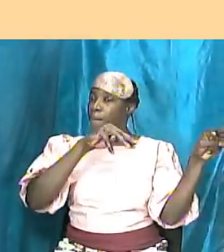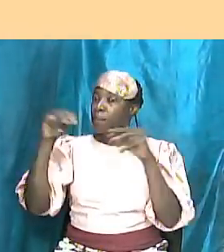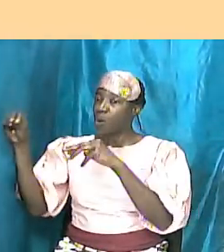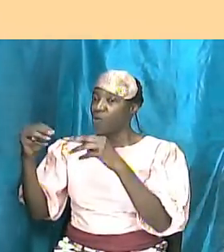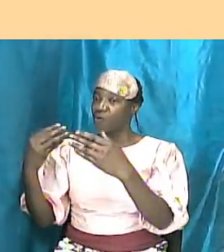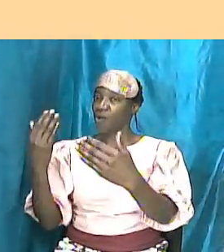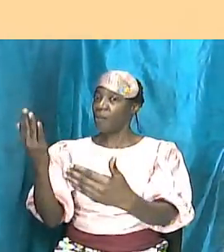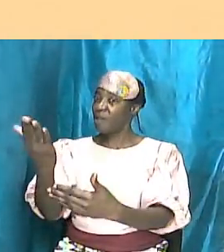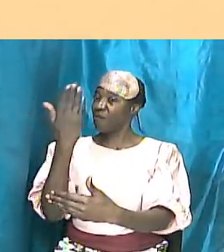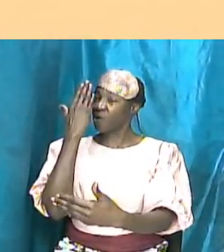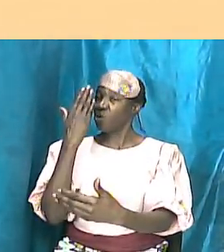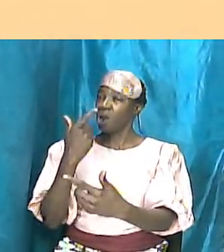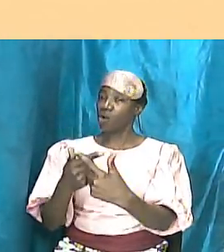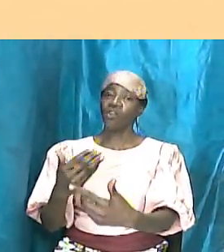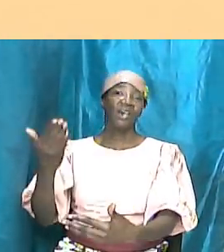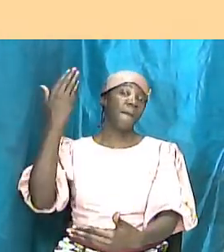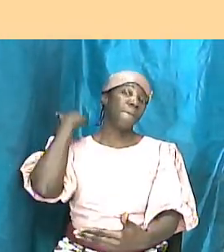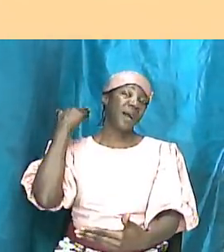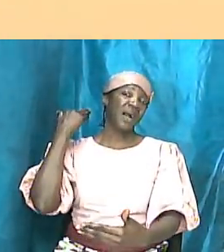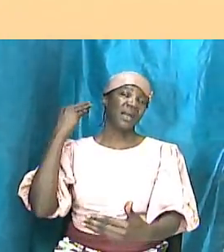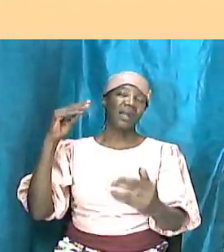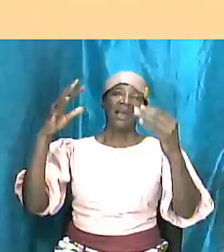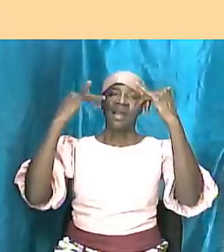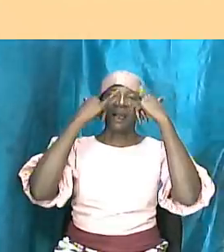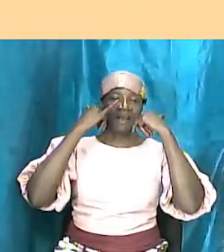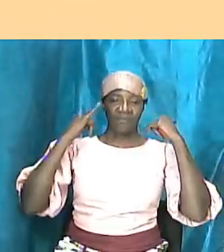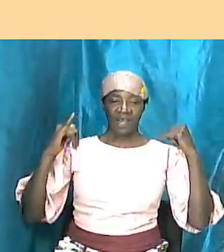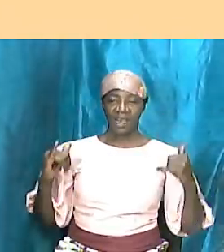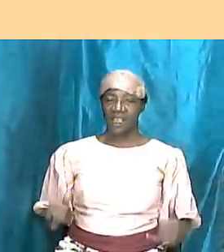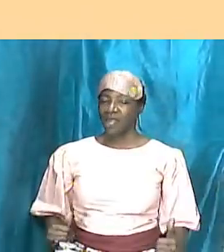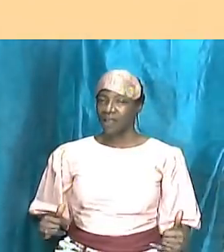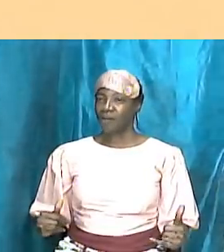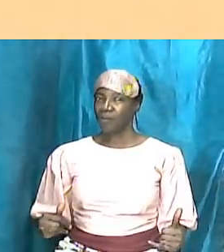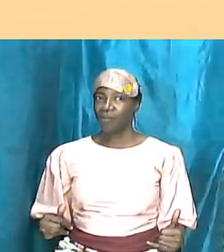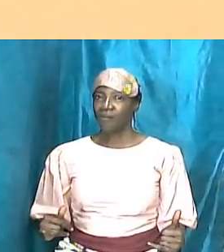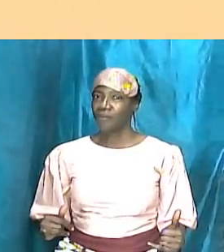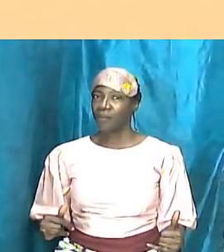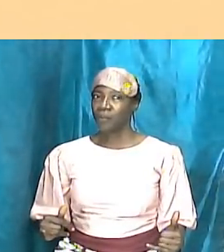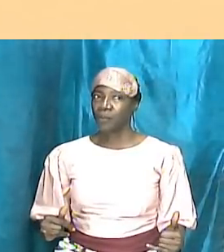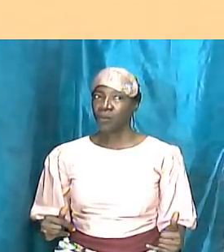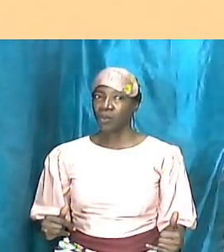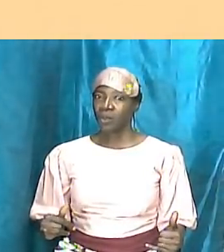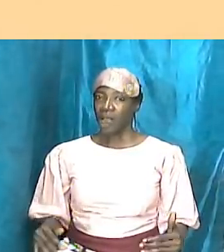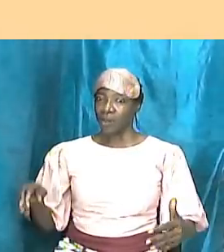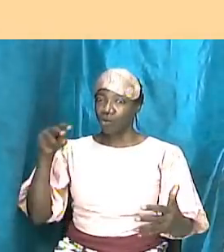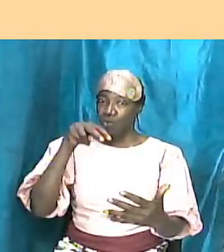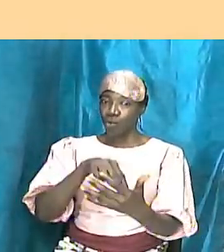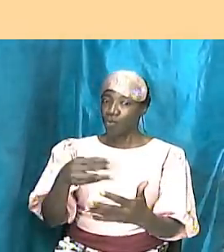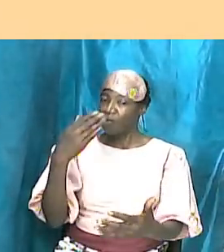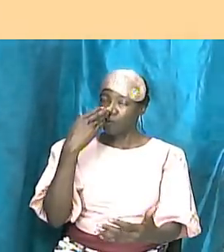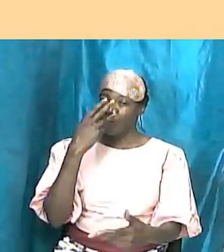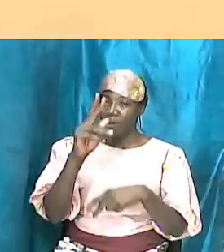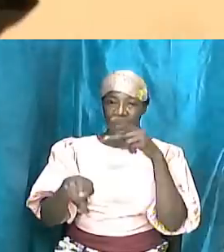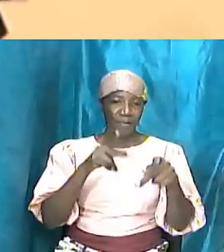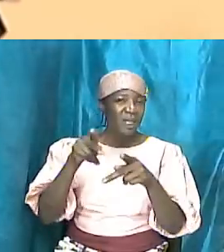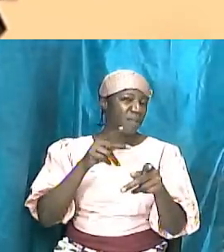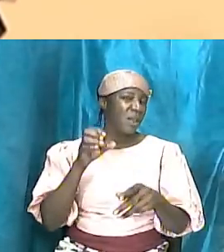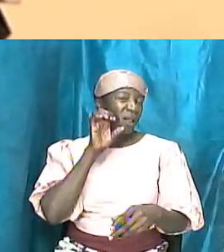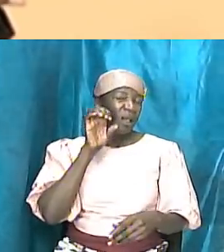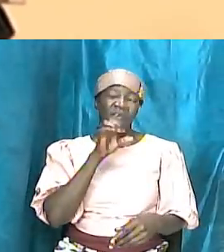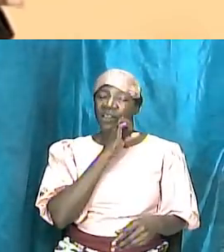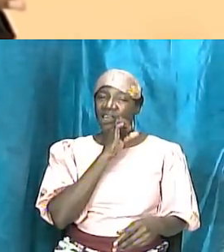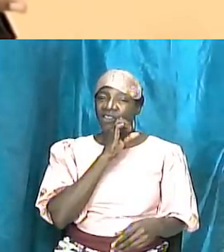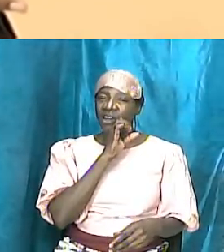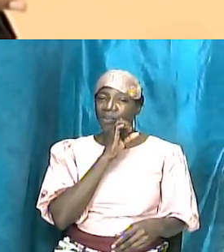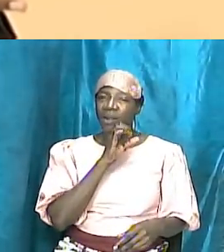and stood between the people of Israel and the people of Egypt. And to the